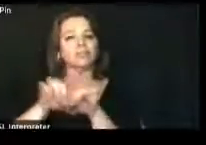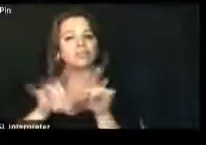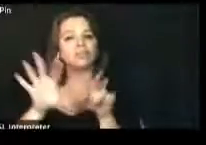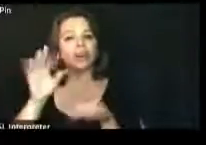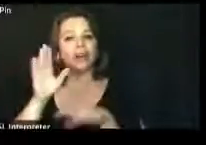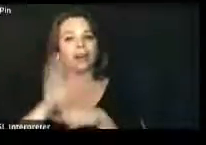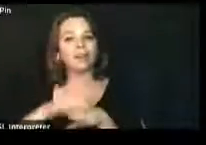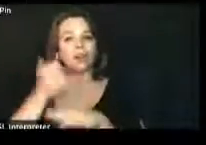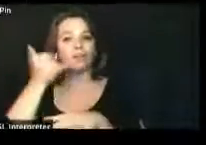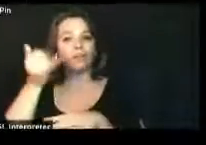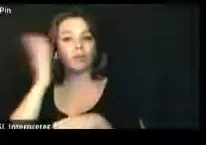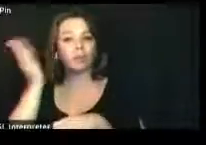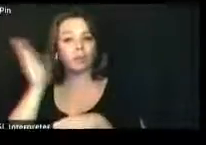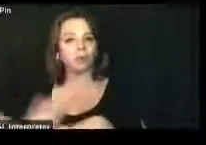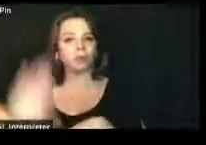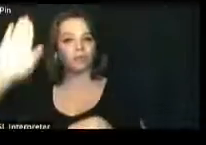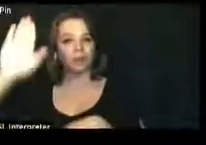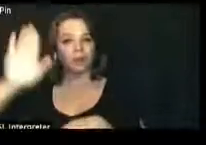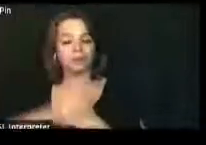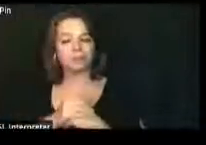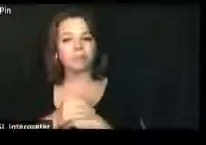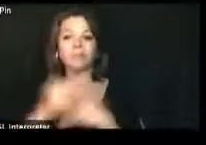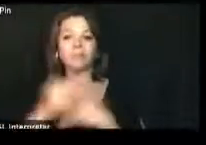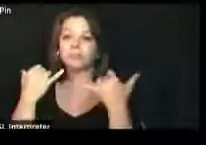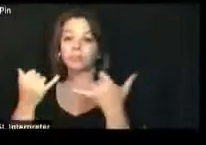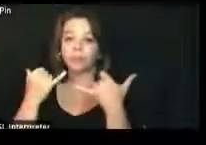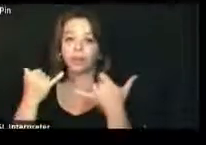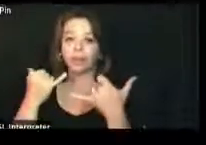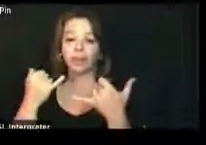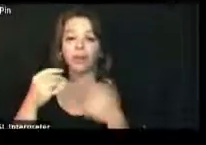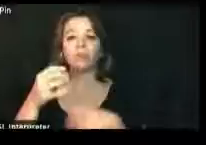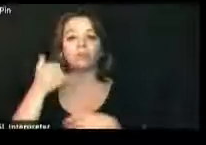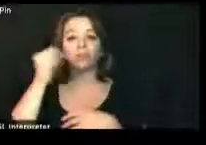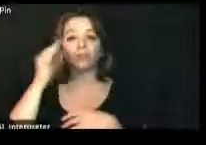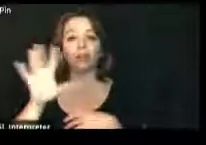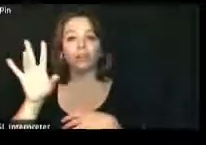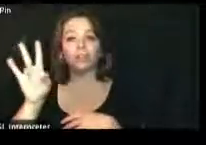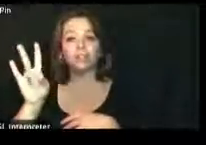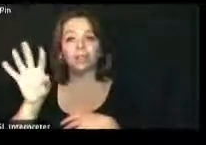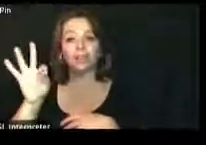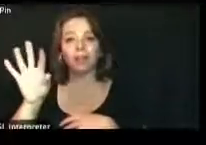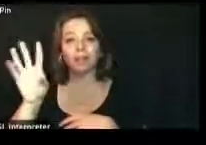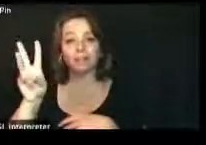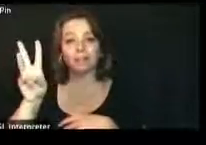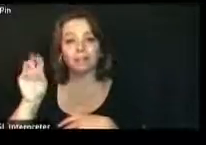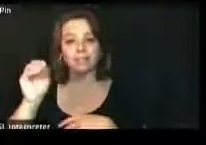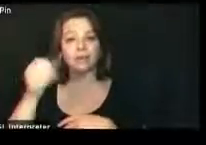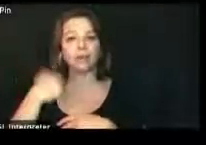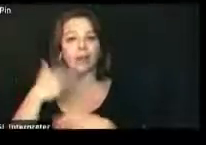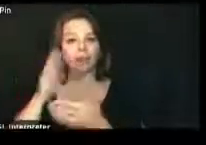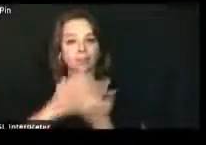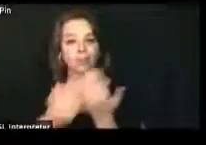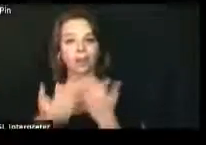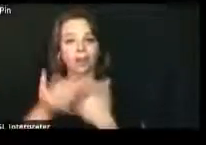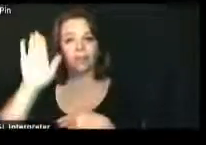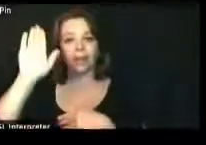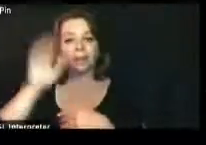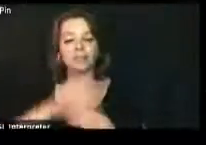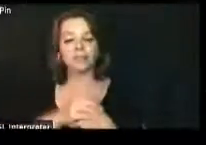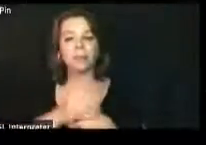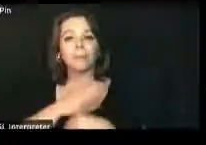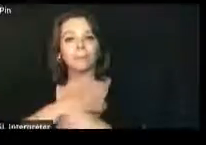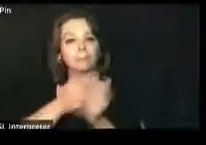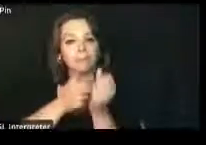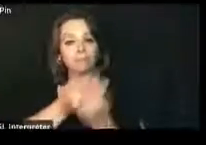This will raise your hand. But right now, caller 7960 does have their hand raised. If you'll please follow the prompts